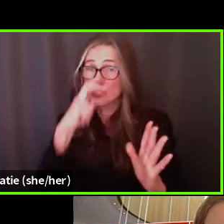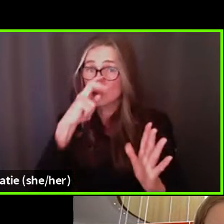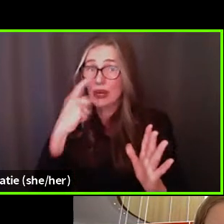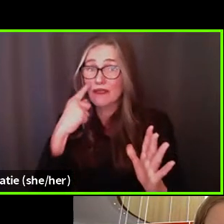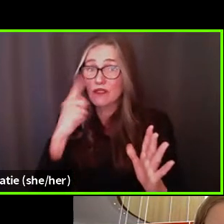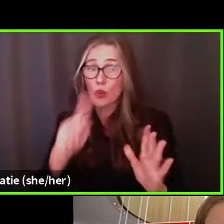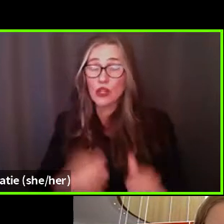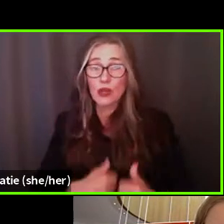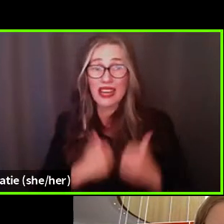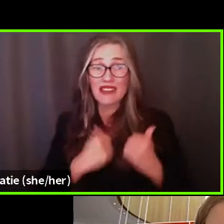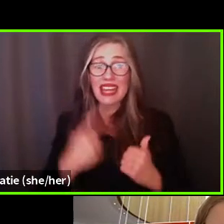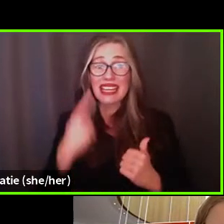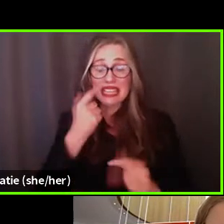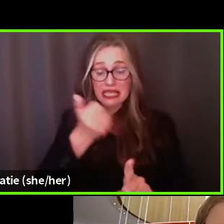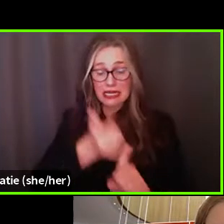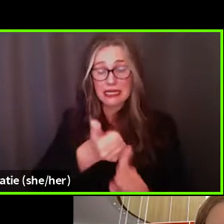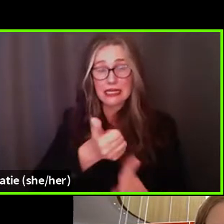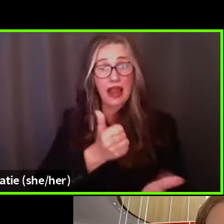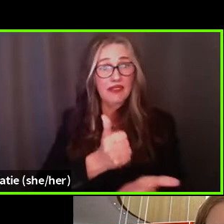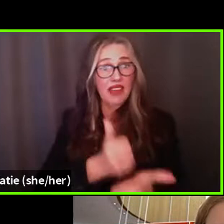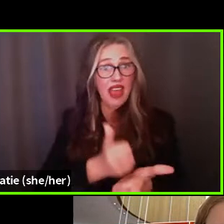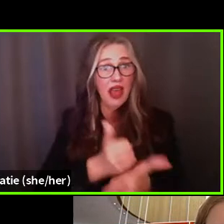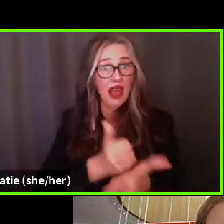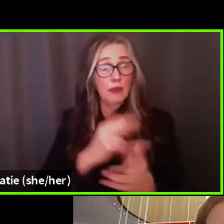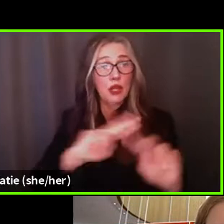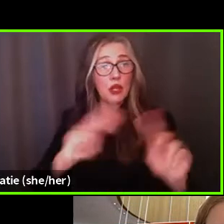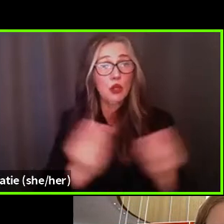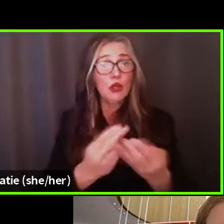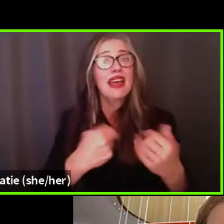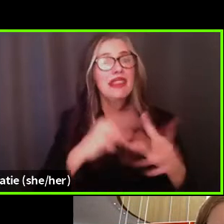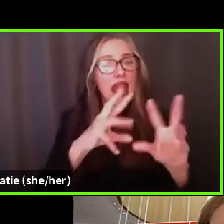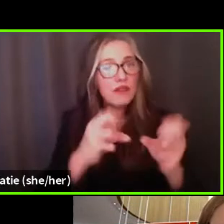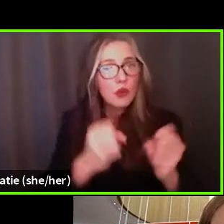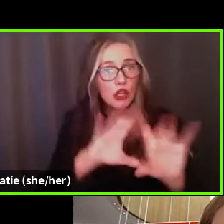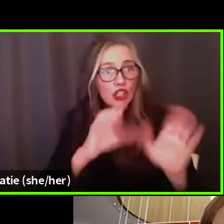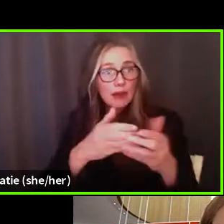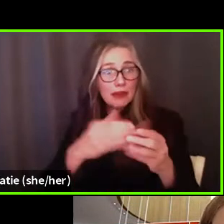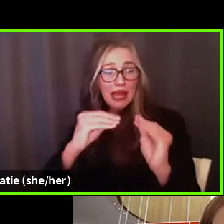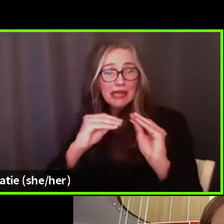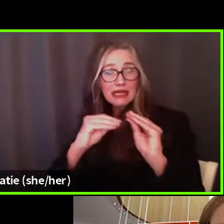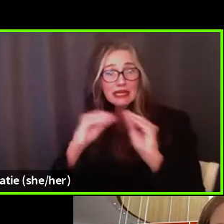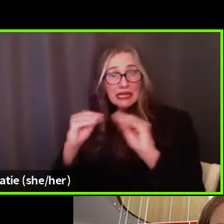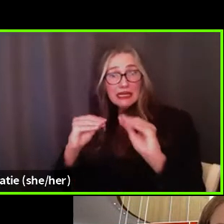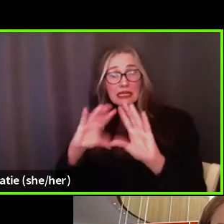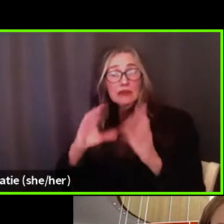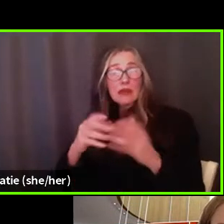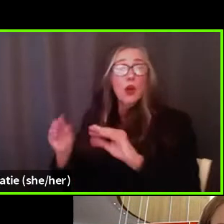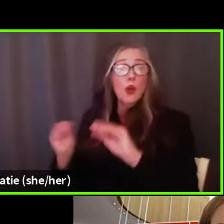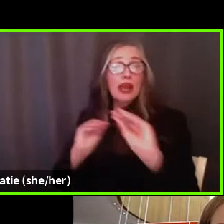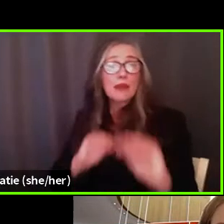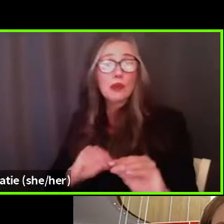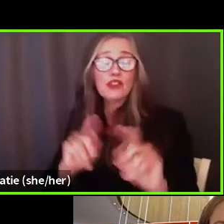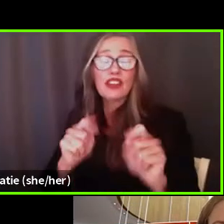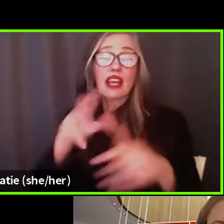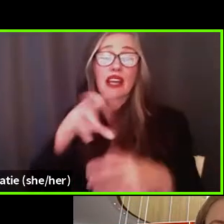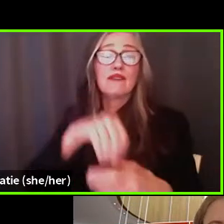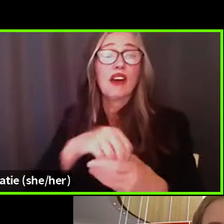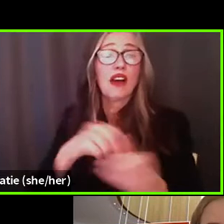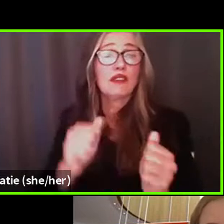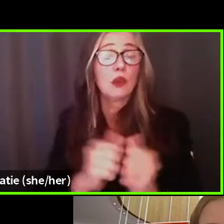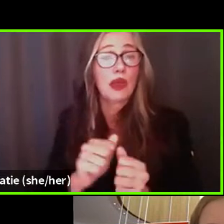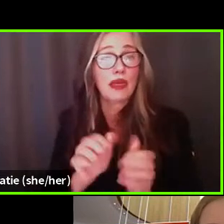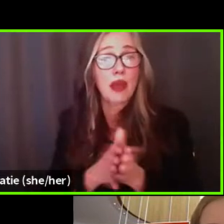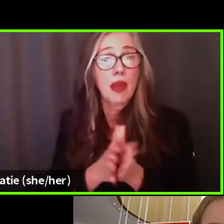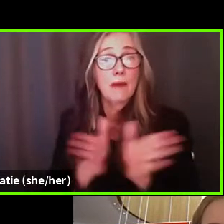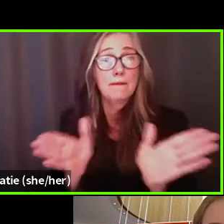prided itself as a self-help unit housing numerous workshop classes and groups upon moving in i immediately got involved with the public